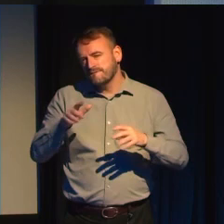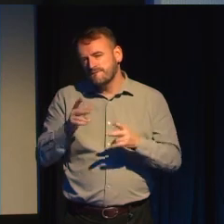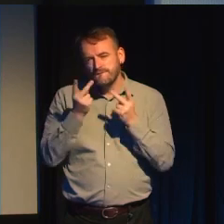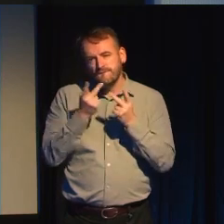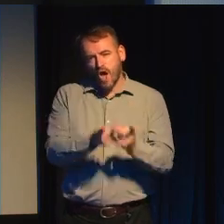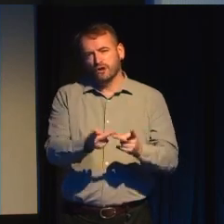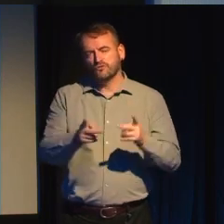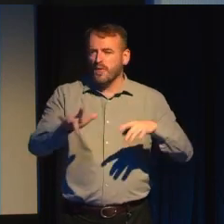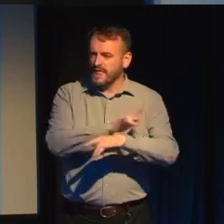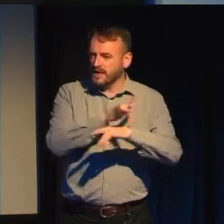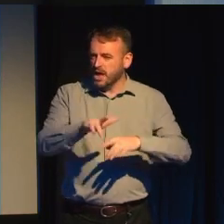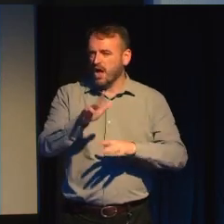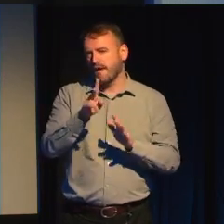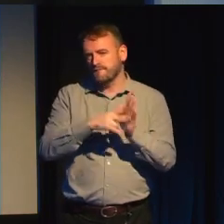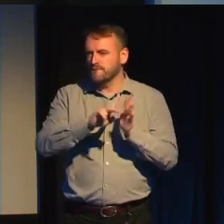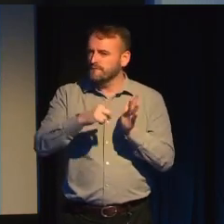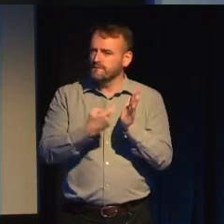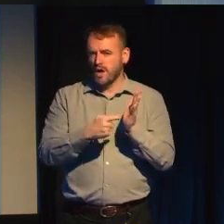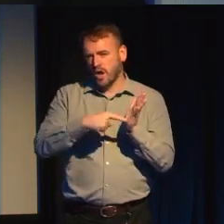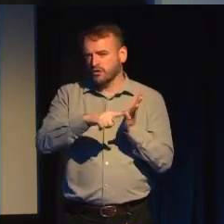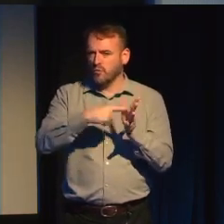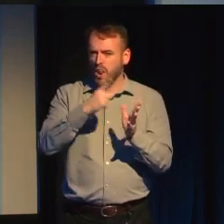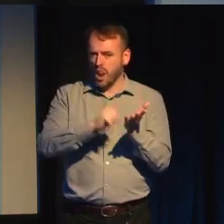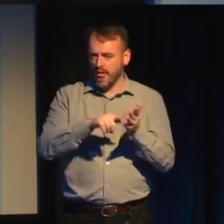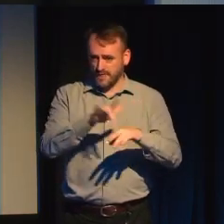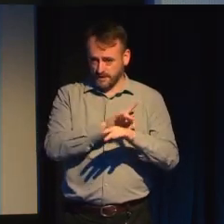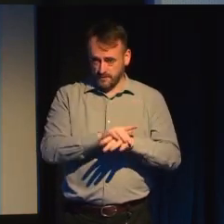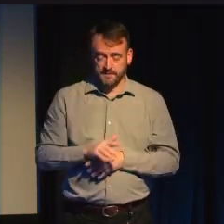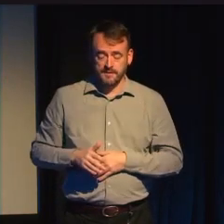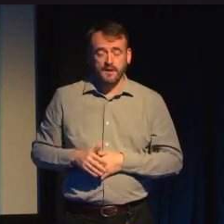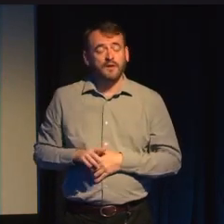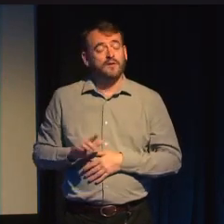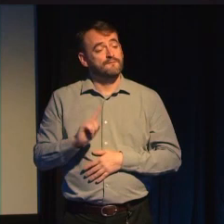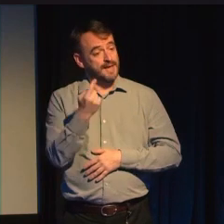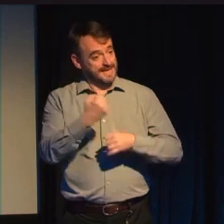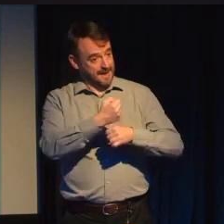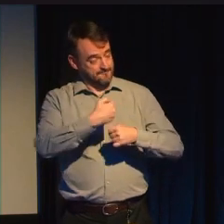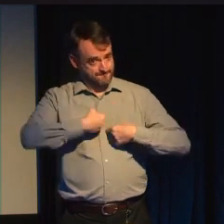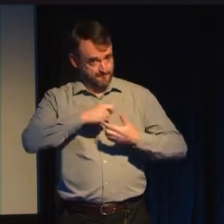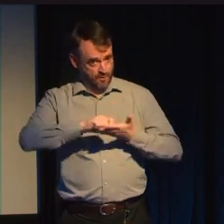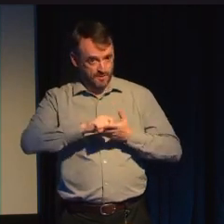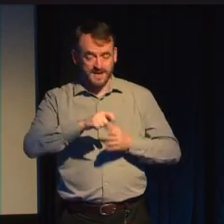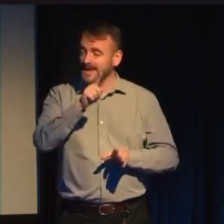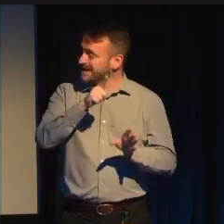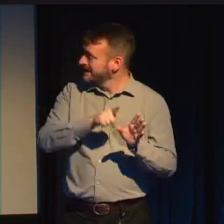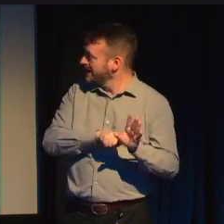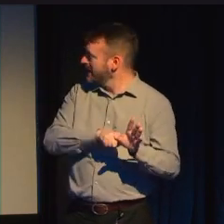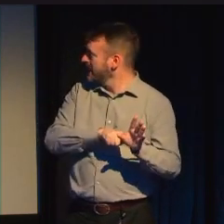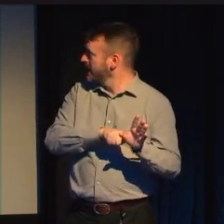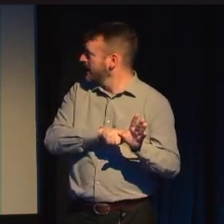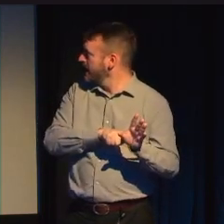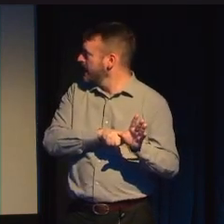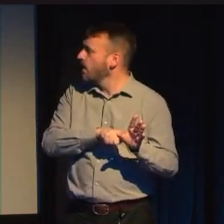all, let's go to the first game that we wrote called Lure of the Temptress. That was from